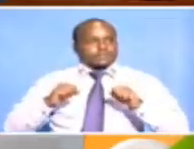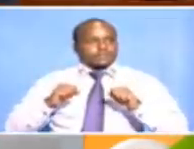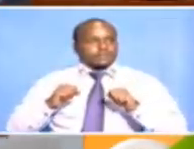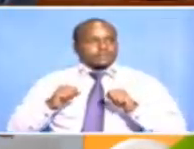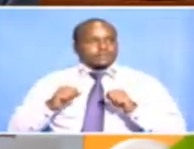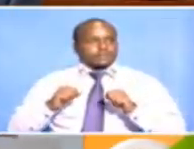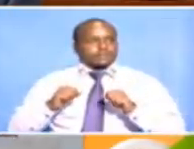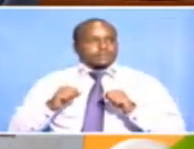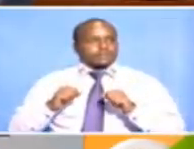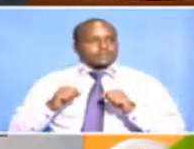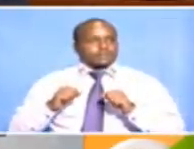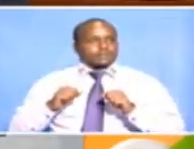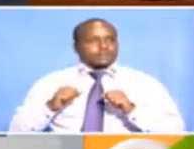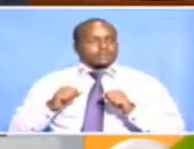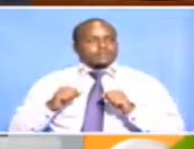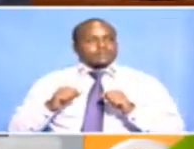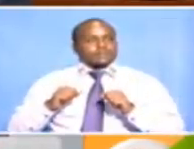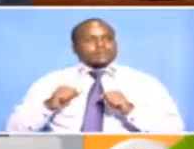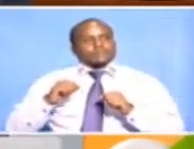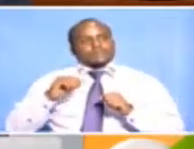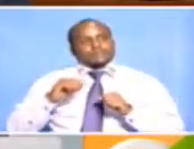Theresa May, Anaishi Radisson Blue,